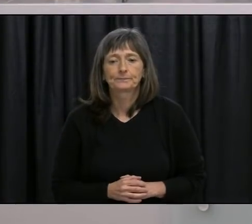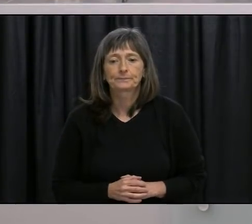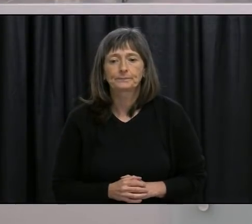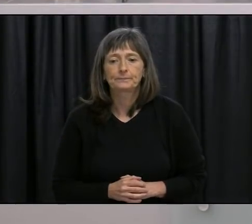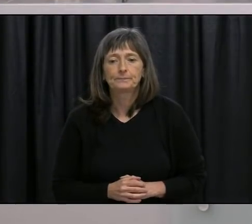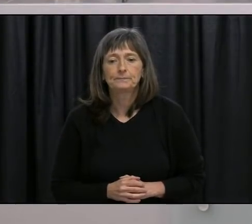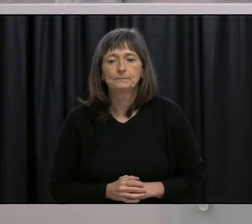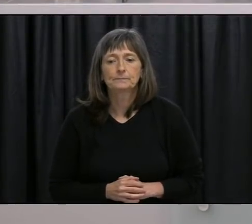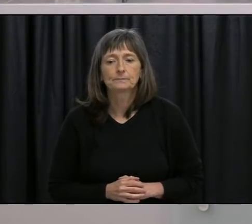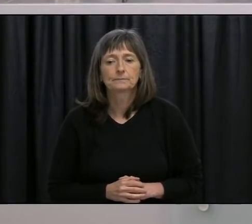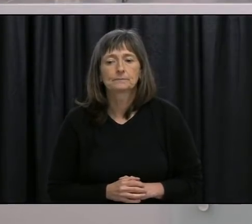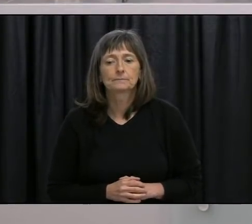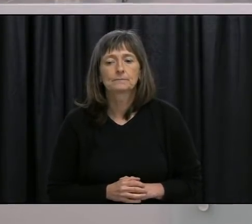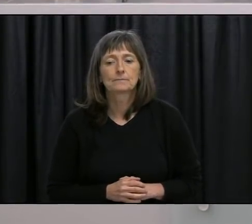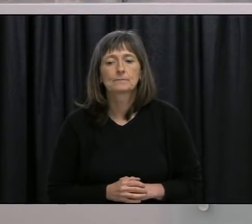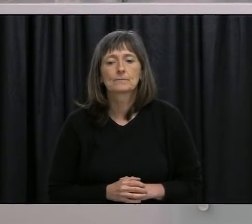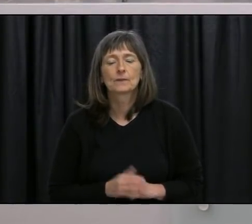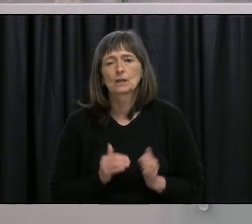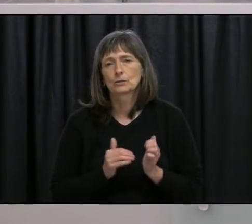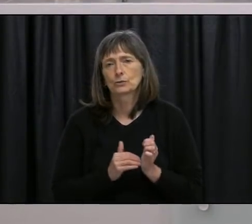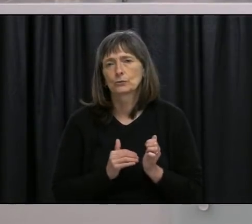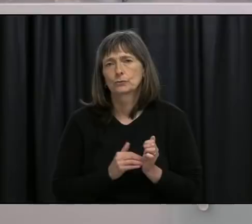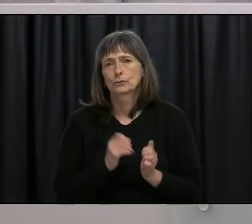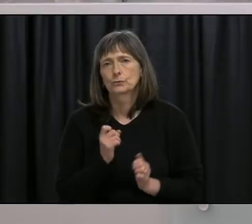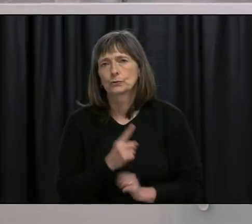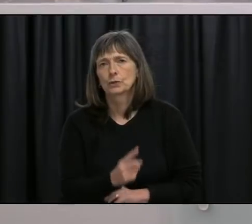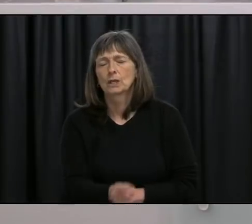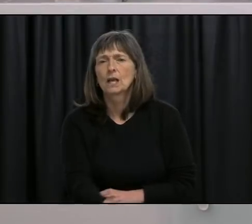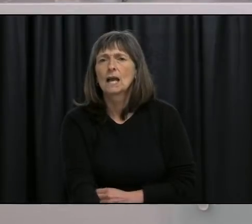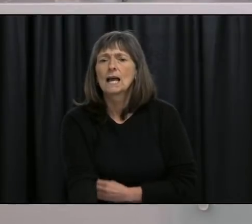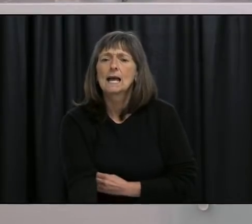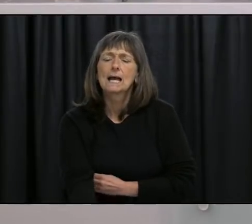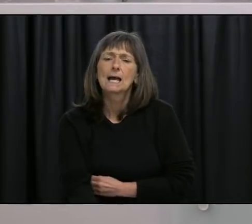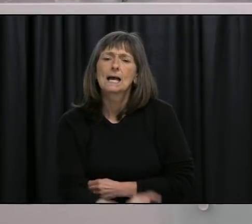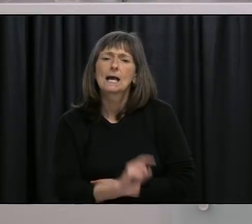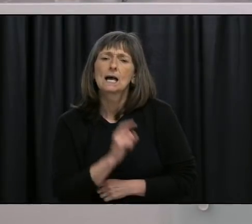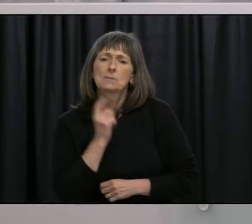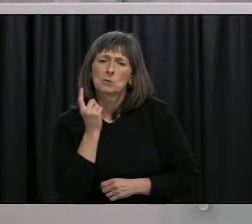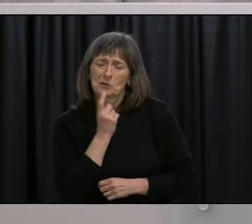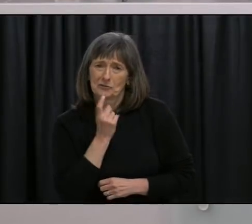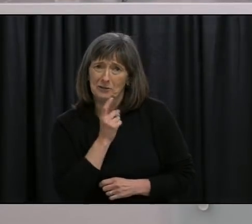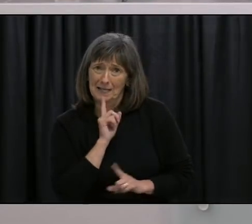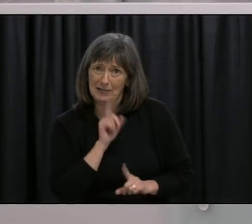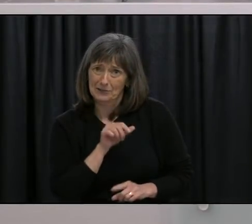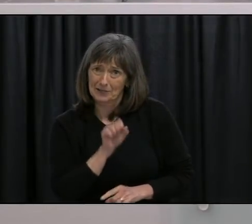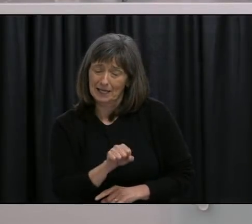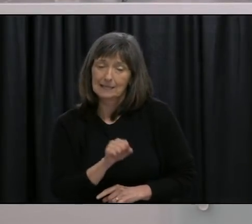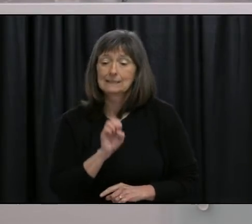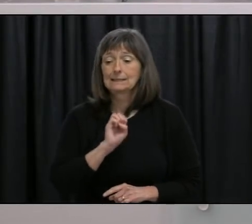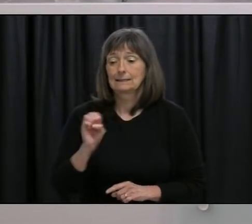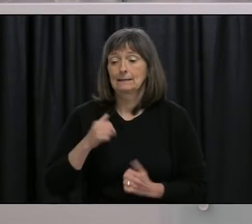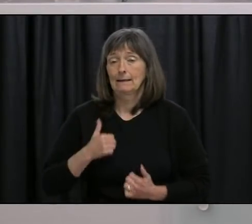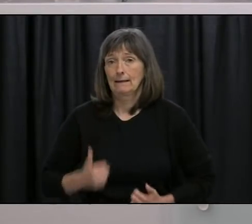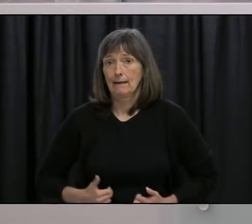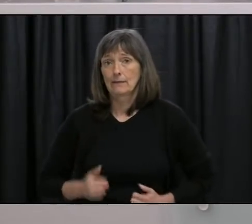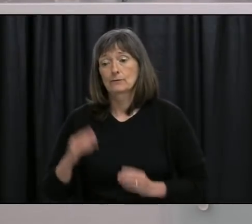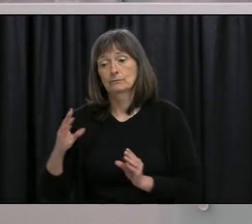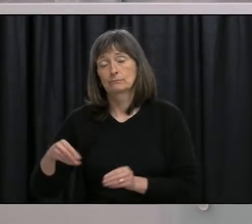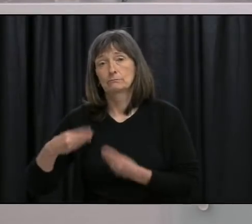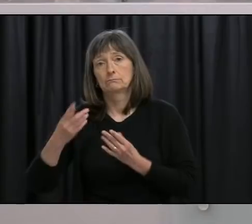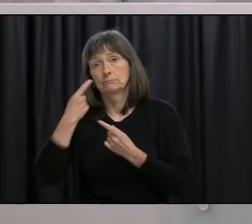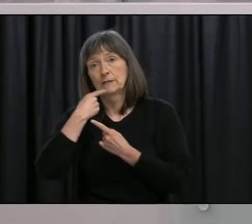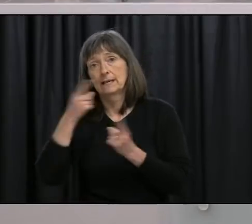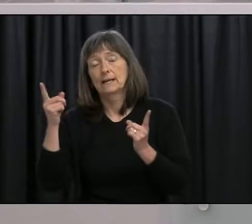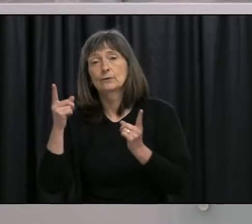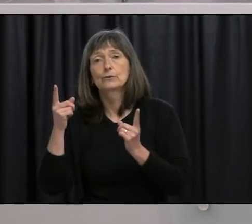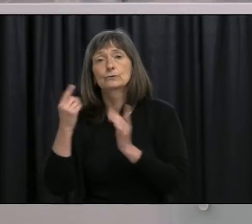Thank you. Dr. Fitzgerald, I'm wondering if you're able to speak to this. Eastern Health has put out now guidelines on